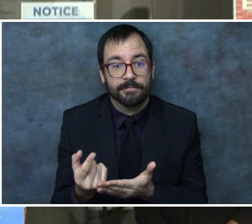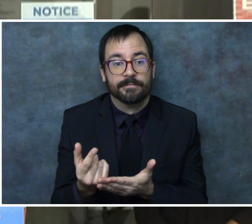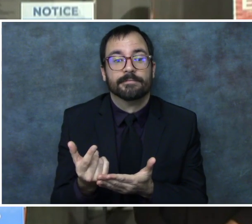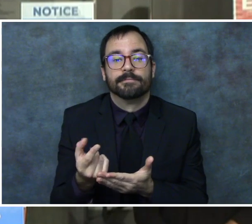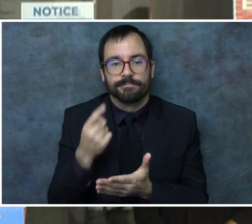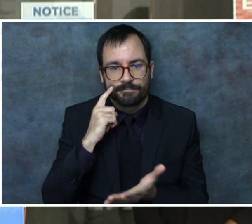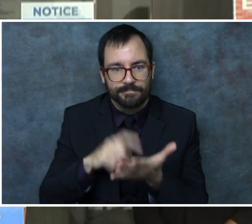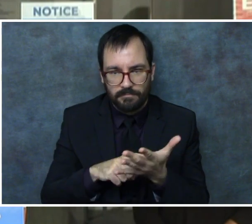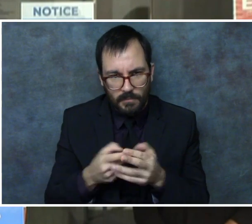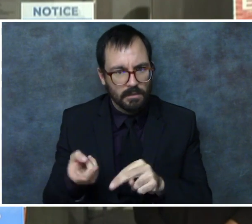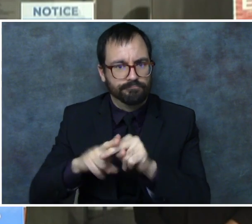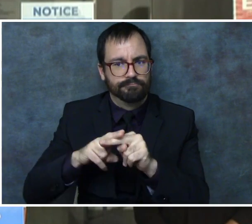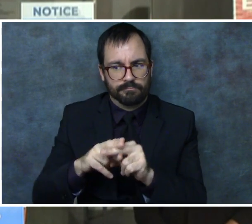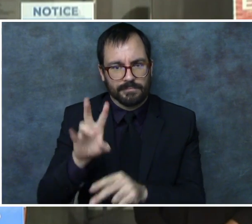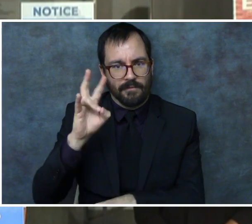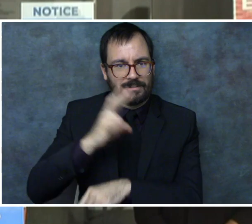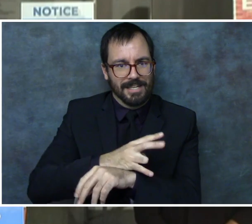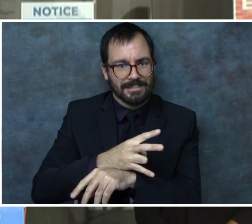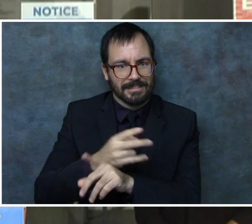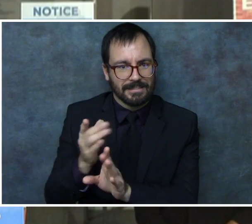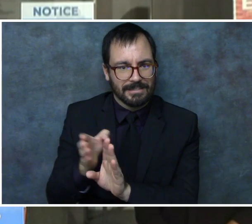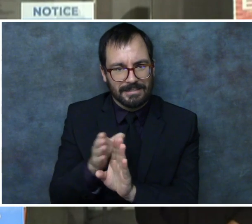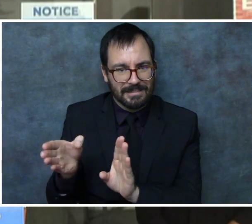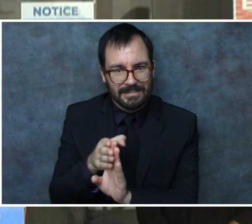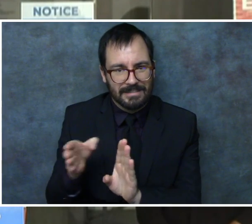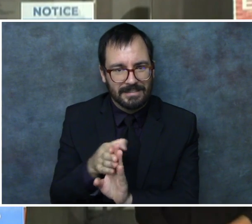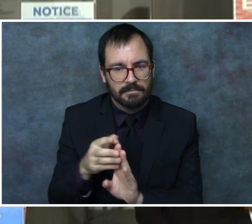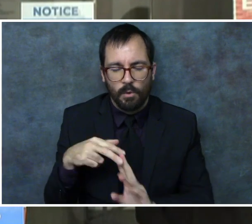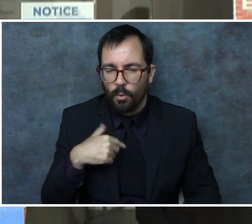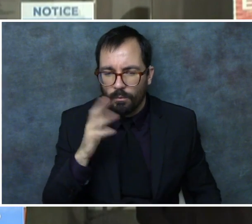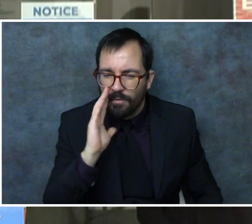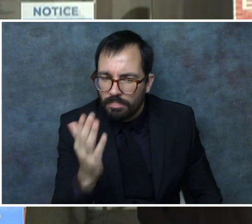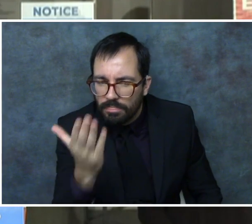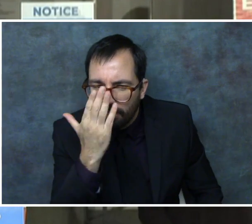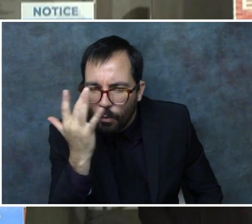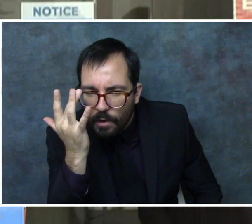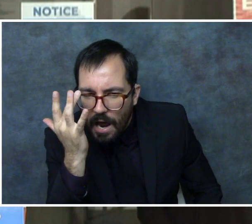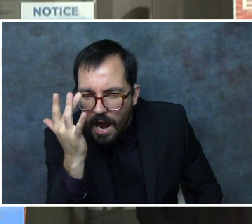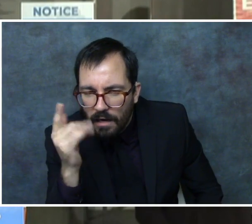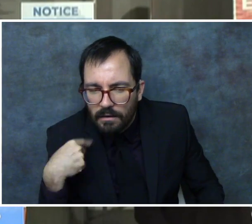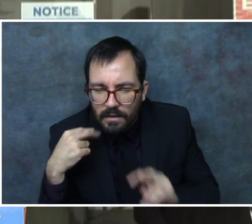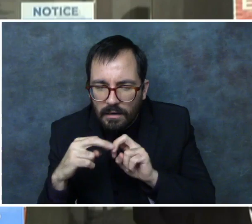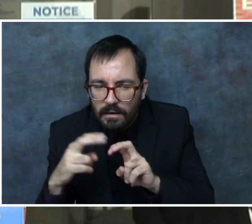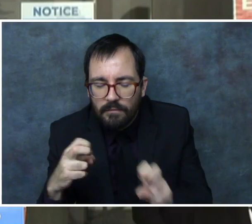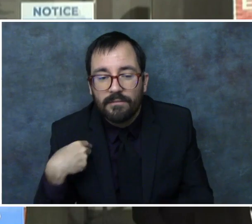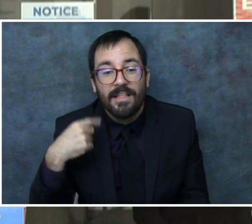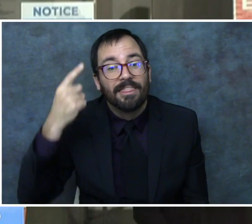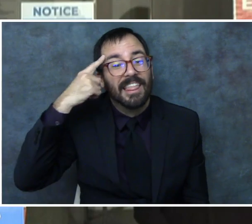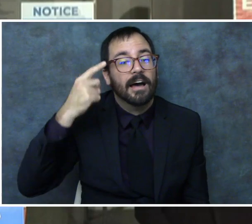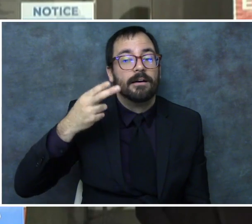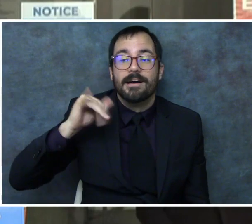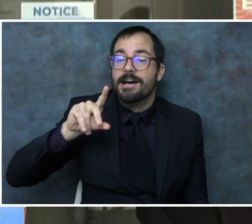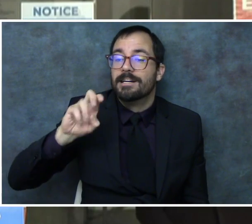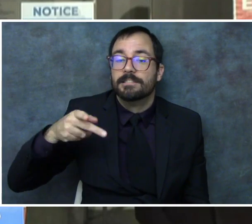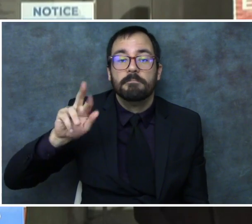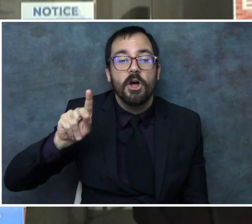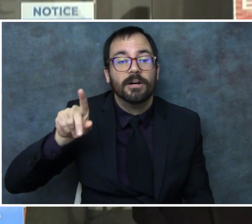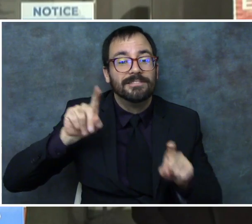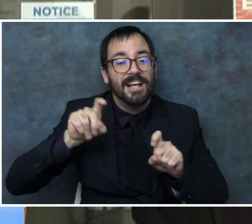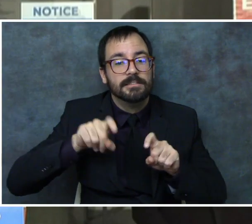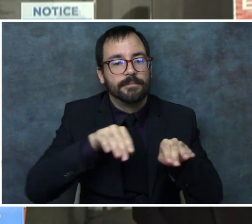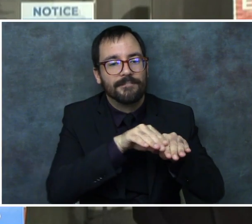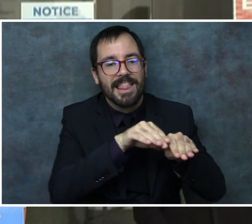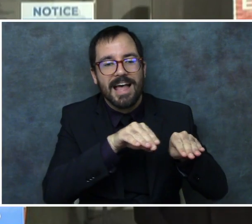at it. Again, it's the difference. I think Hyde Park testing stayed flat, but I think they saw an additional 15 cases, which then can really